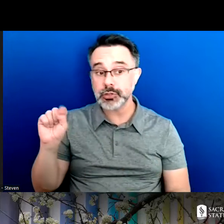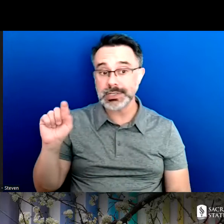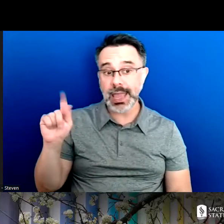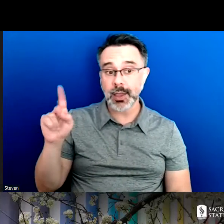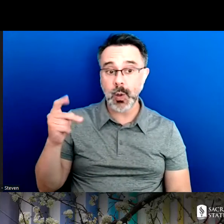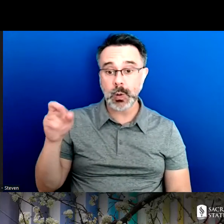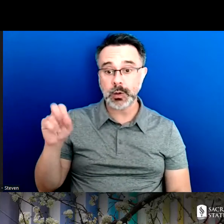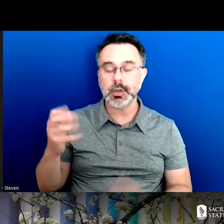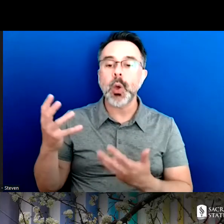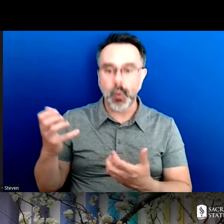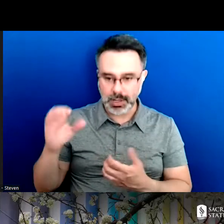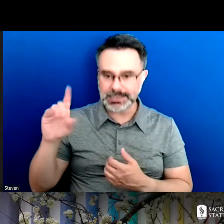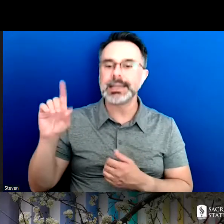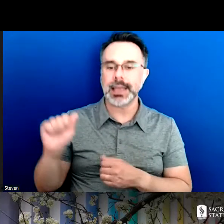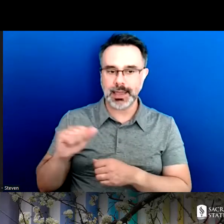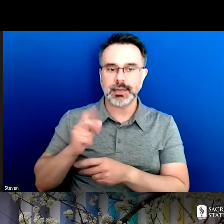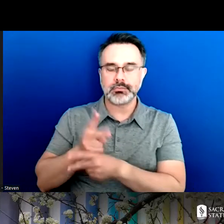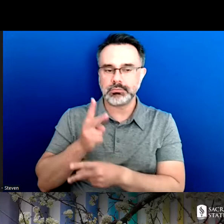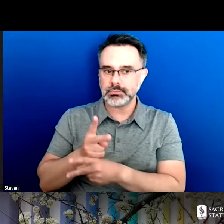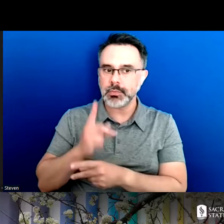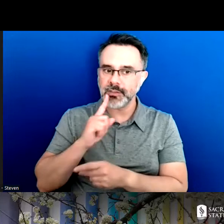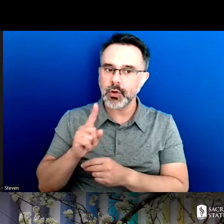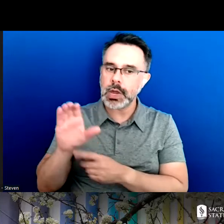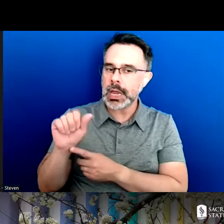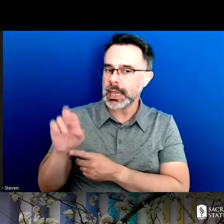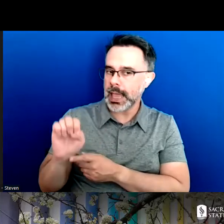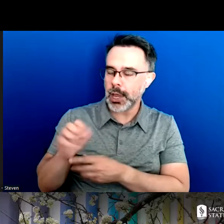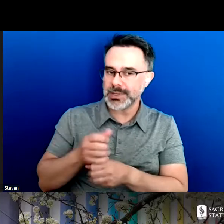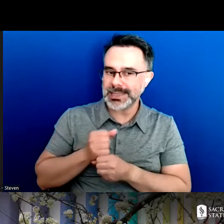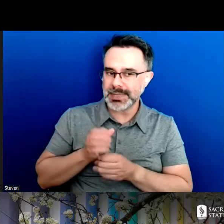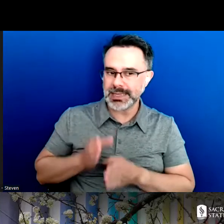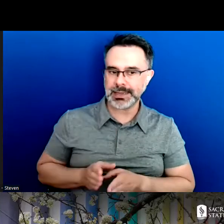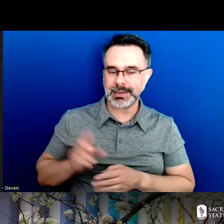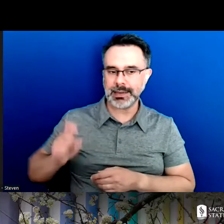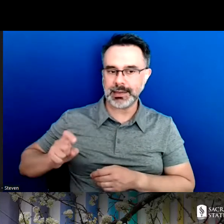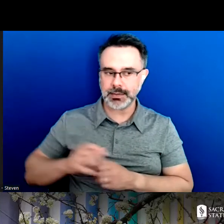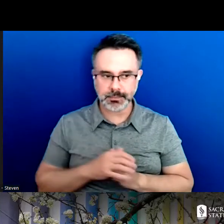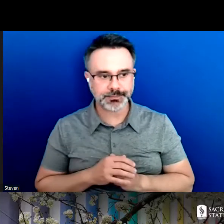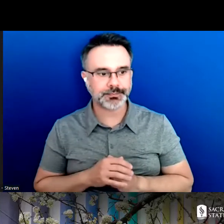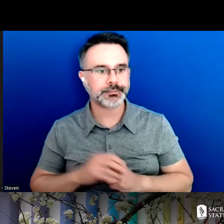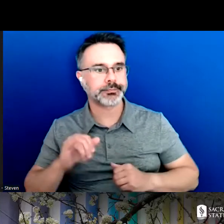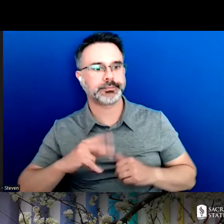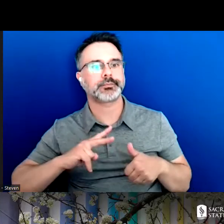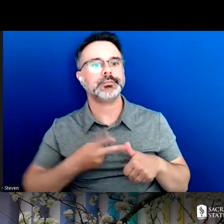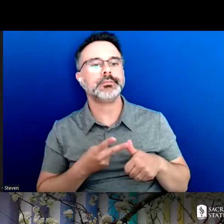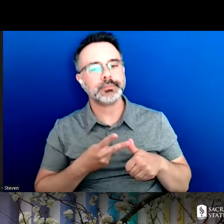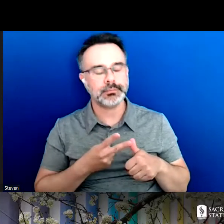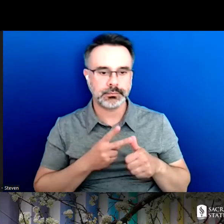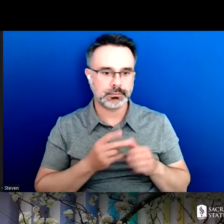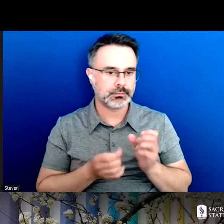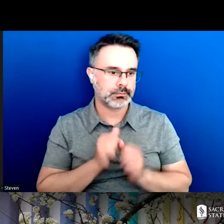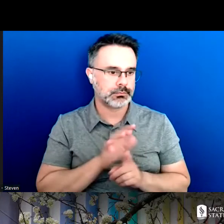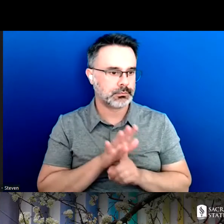stays accountable to care recipient needs. This theme related to the second most frequent one we heard, equity